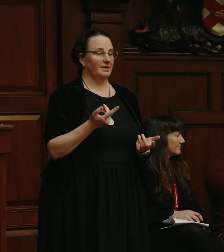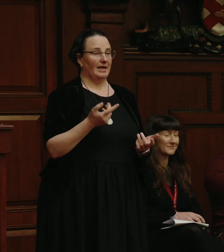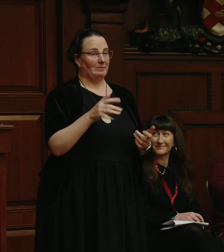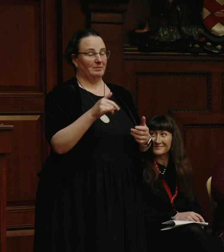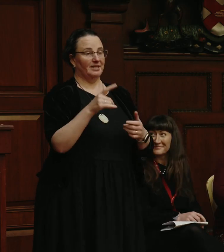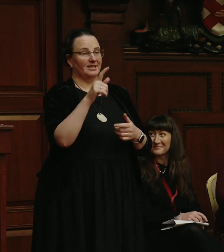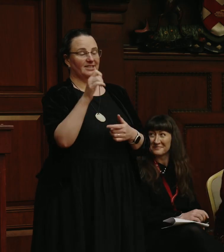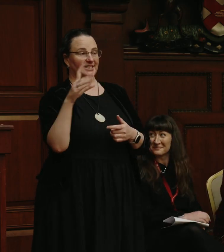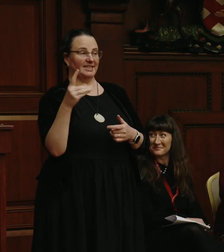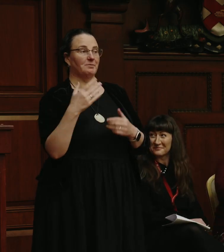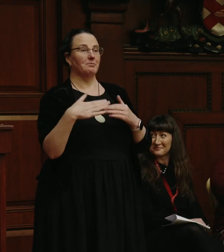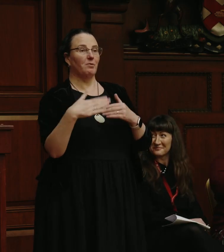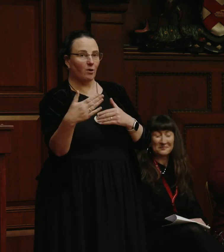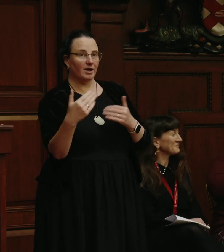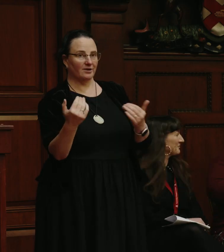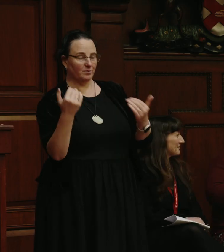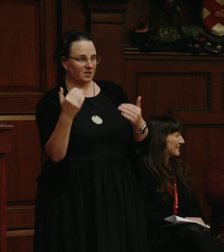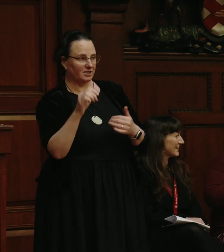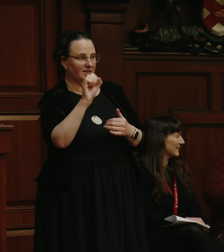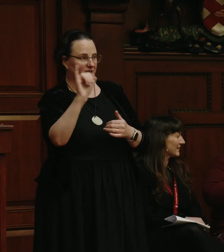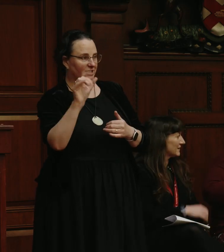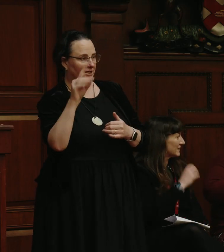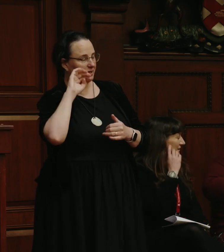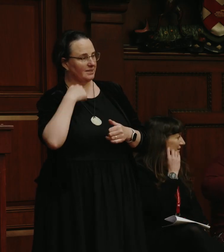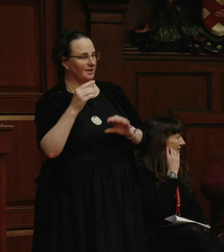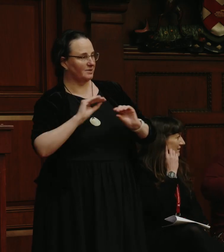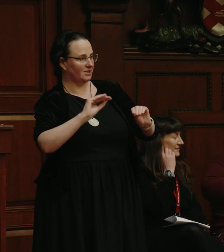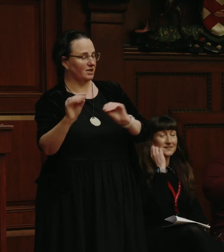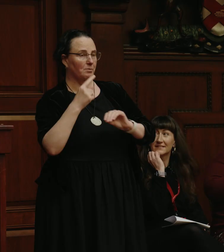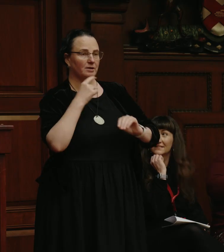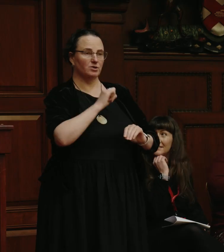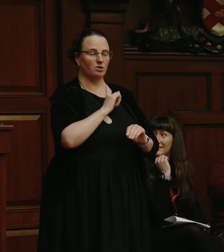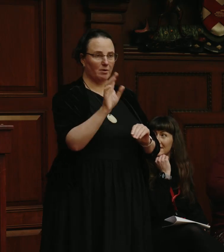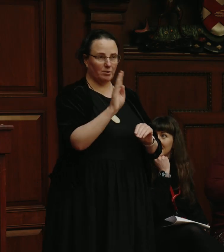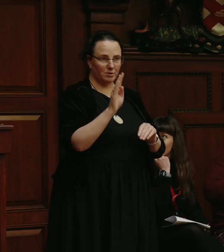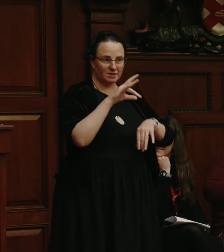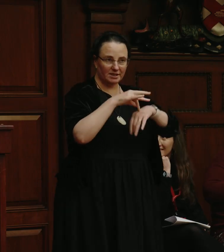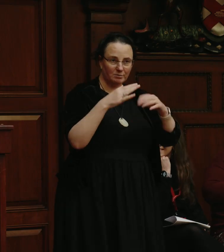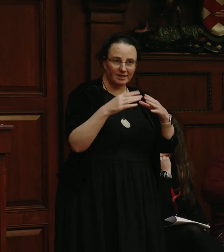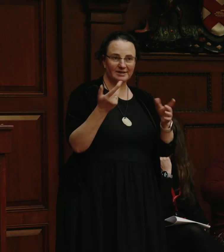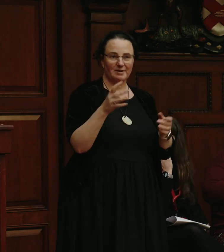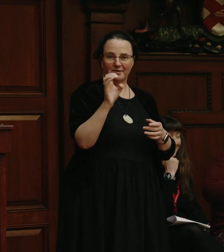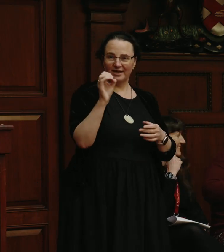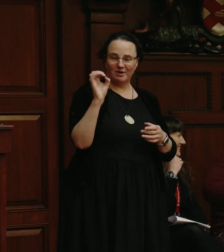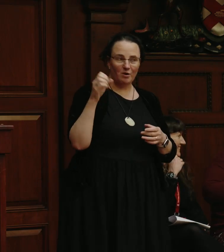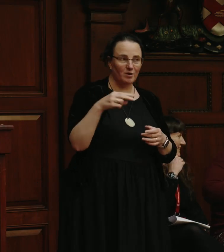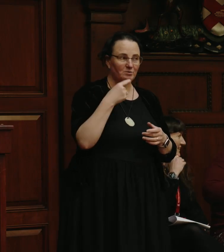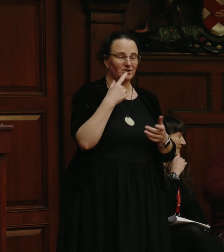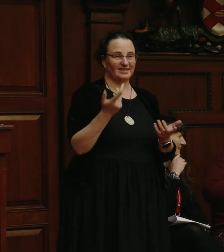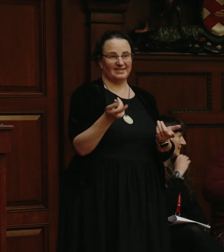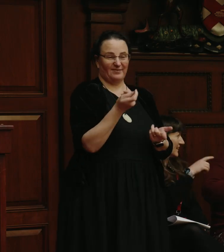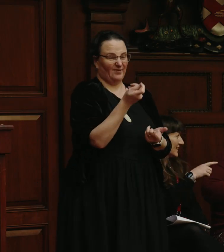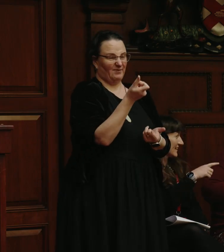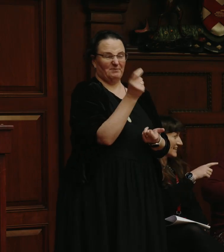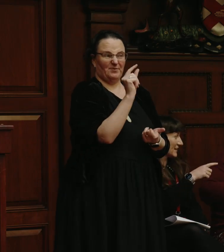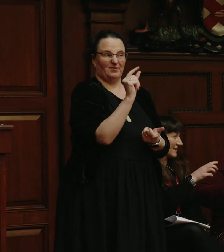Trinity students get a bit more Sjögren's information. But I'm sure Beaumont Owen is flying the flag. But it's minimal, unfortunately,